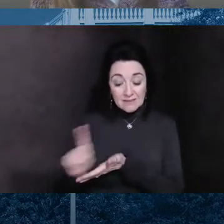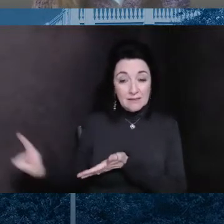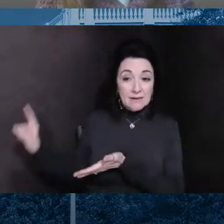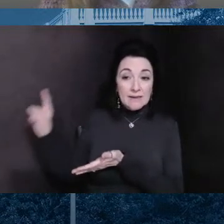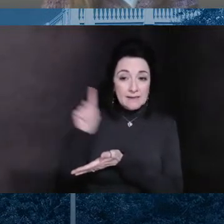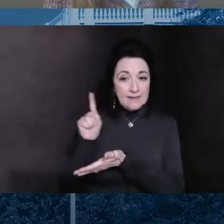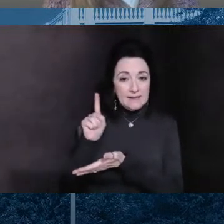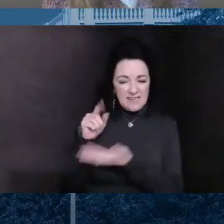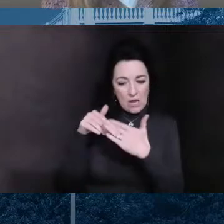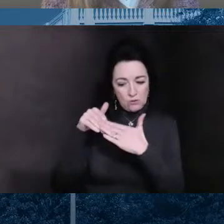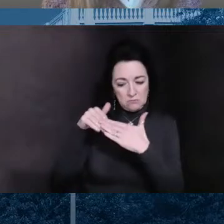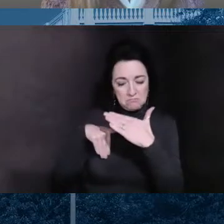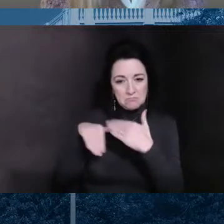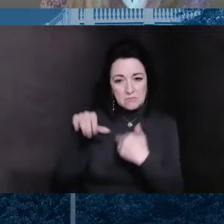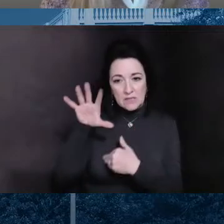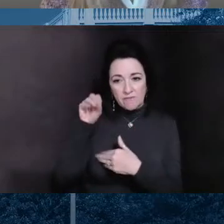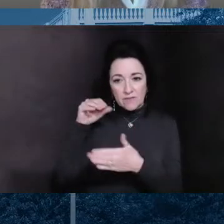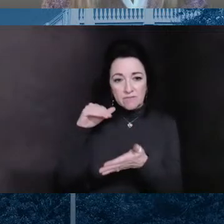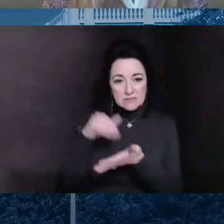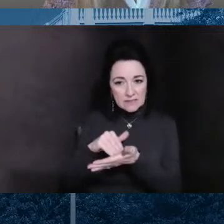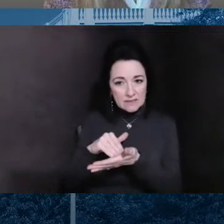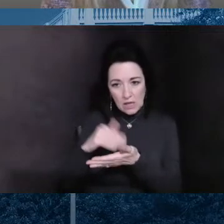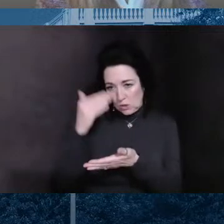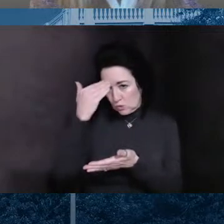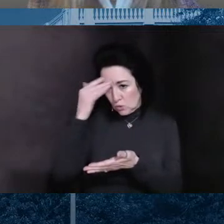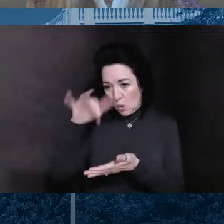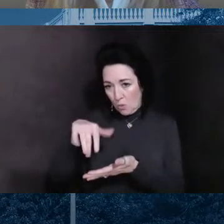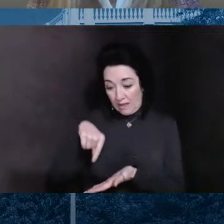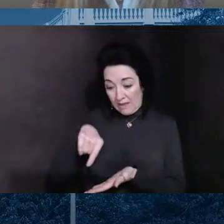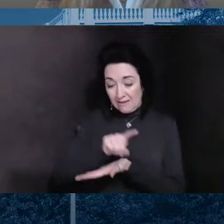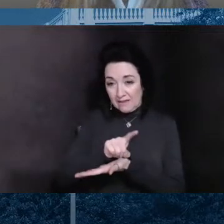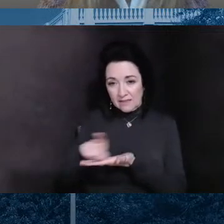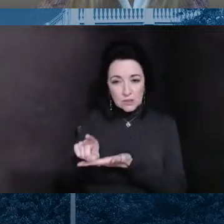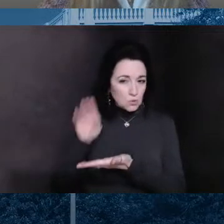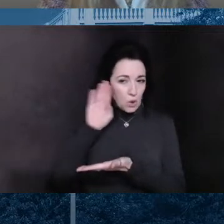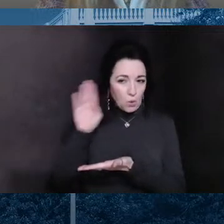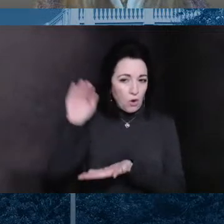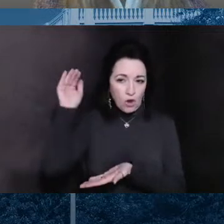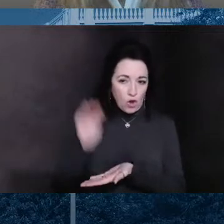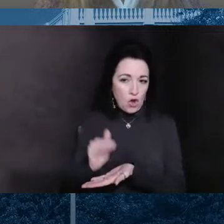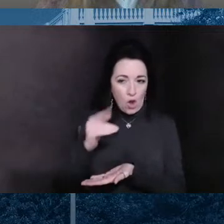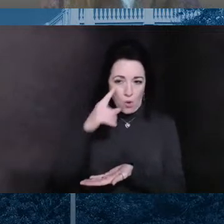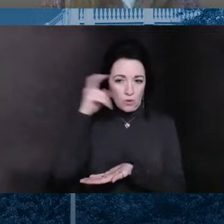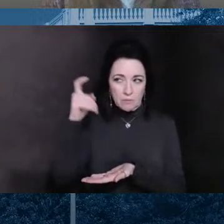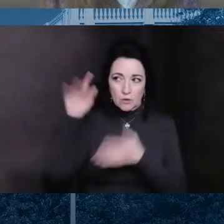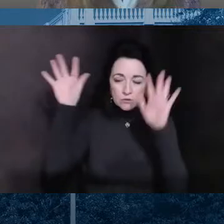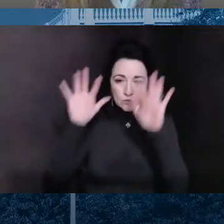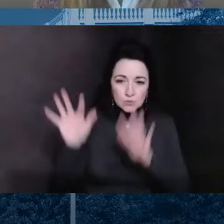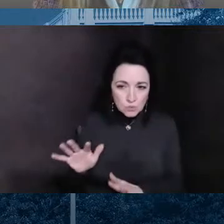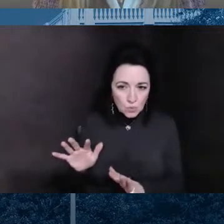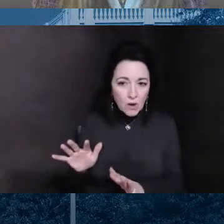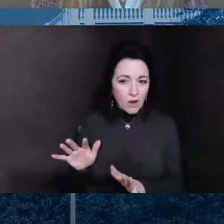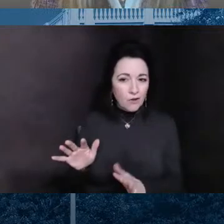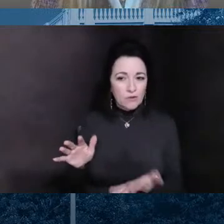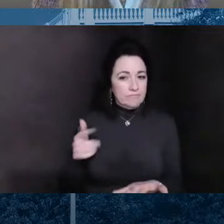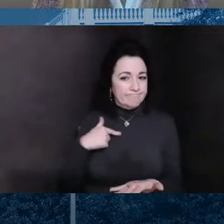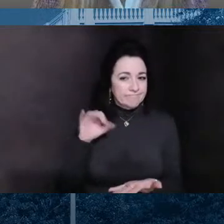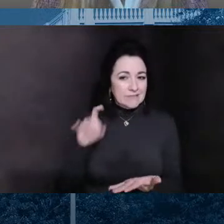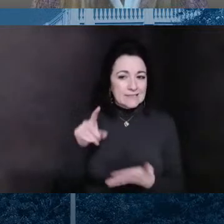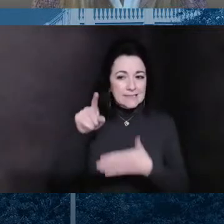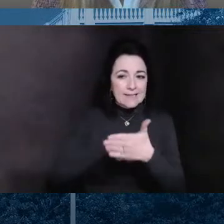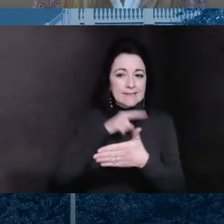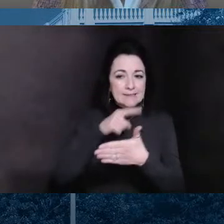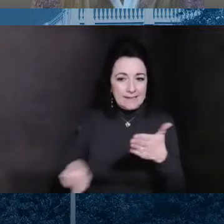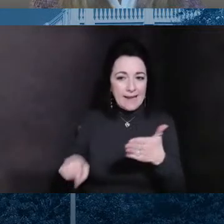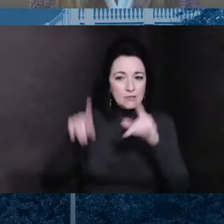just under 50,000. We know this week's going to be much lower than that. We had to cancel several testing